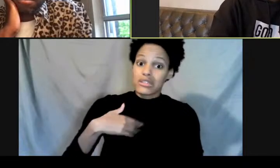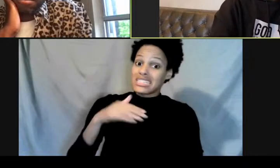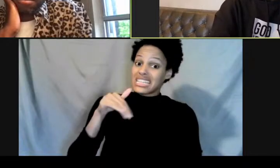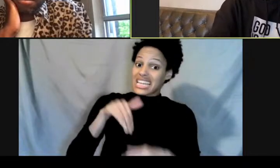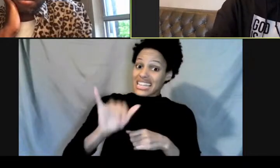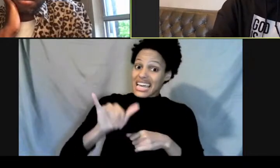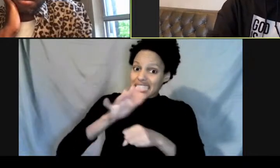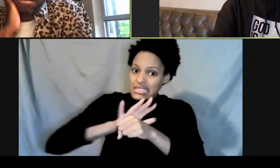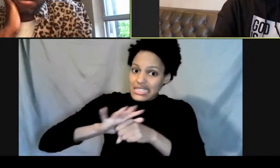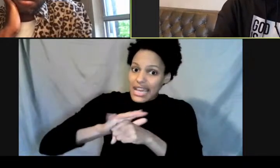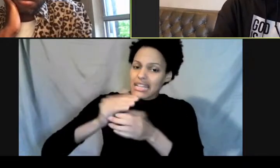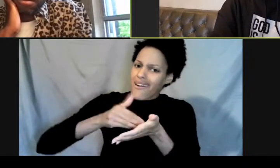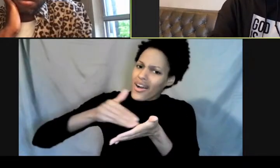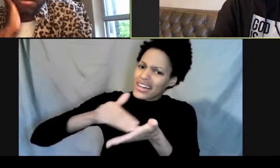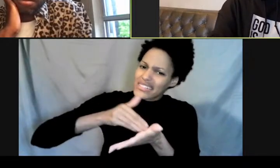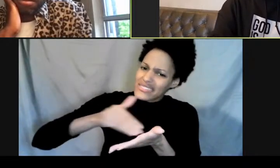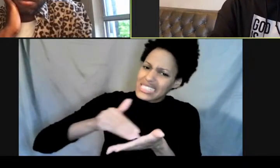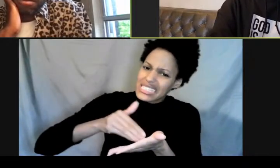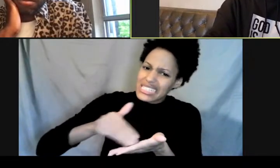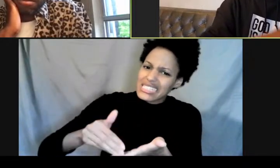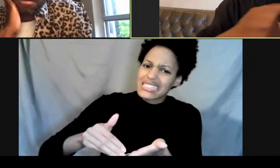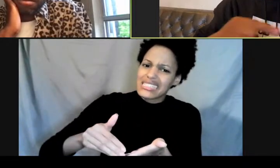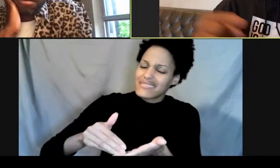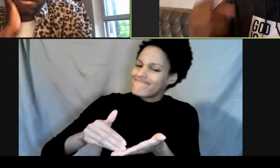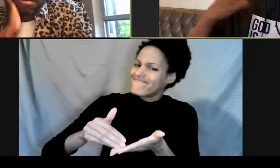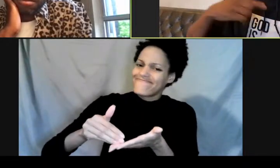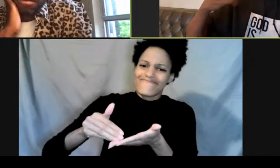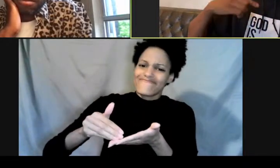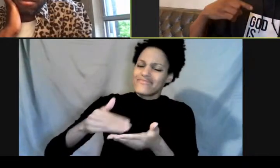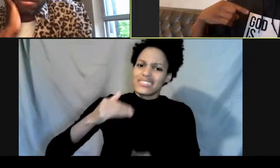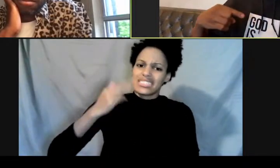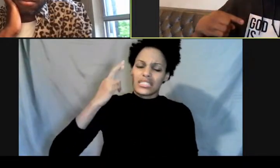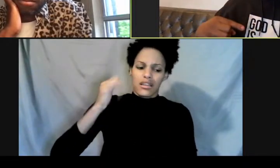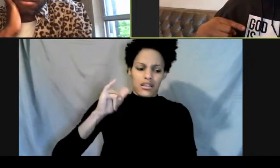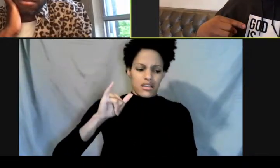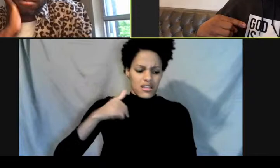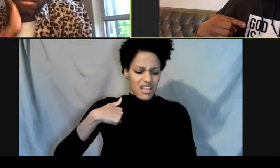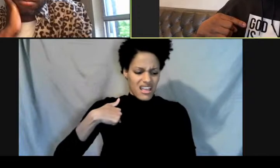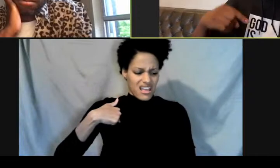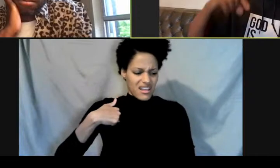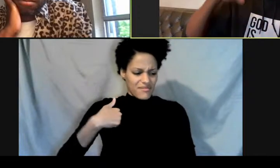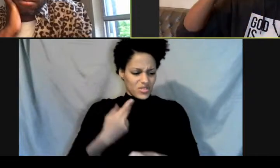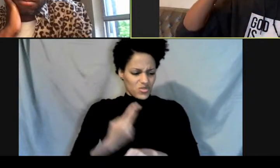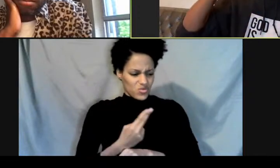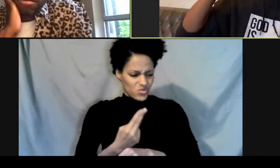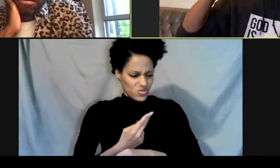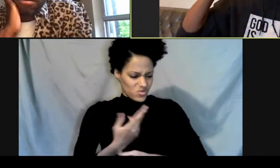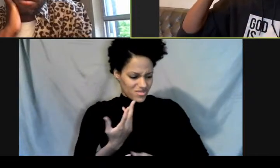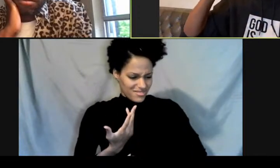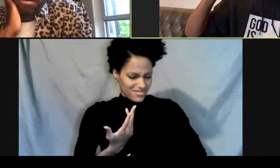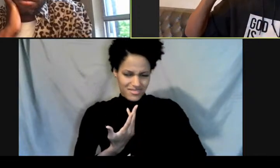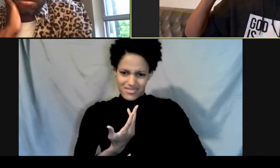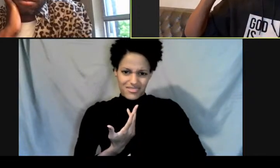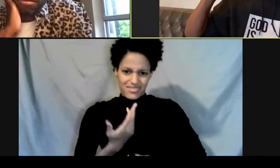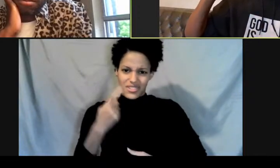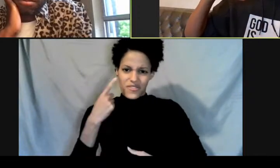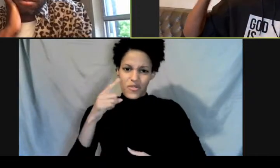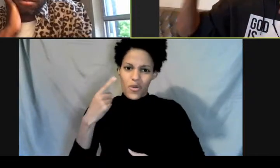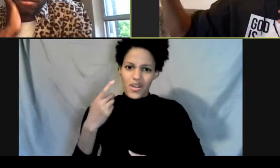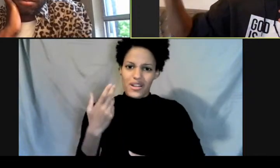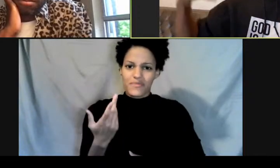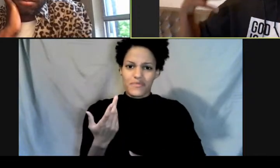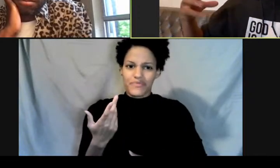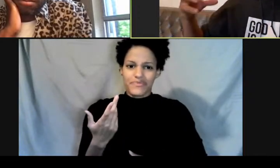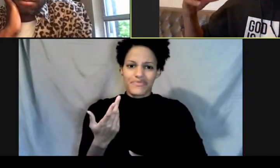often and starting to realize, oh, I'm being used for sort of